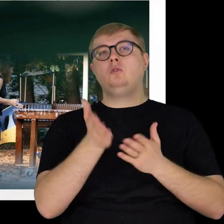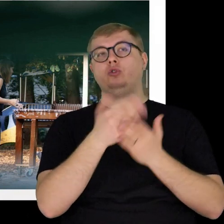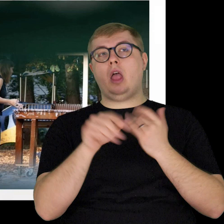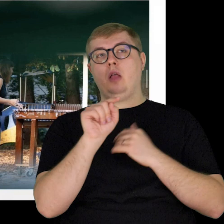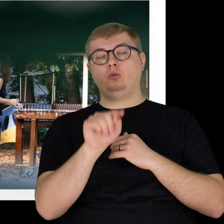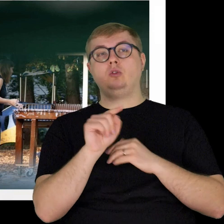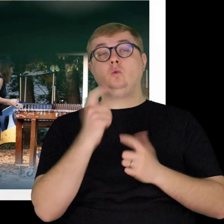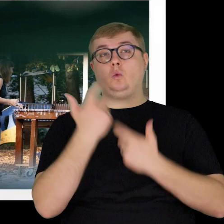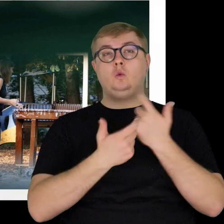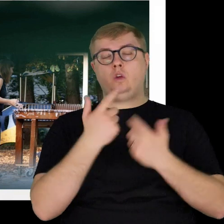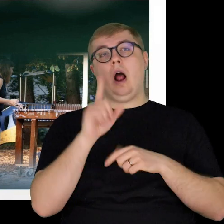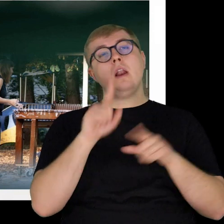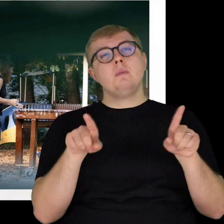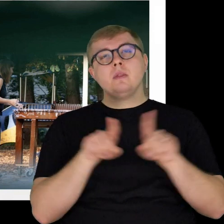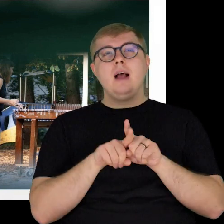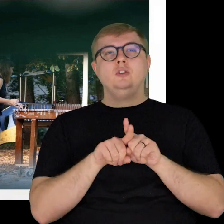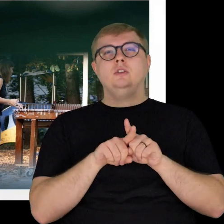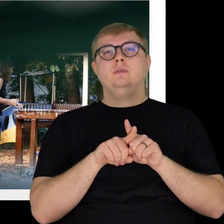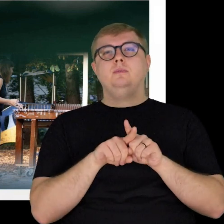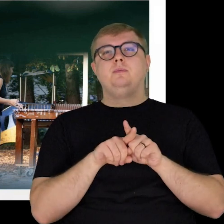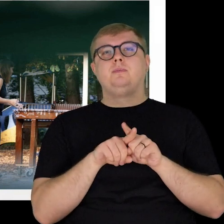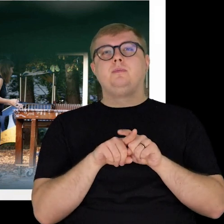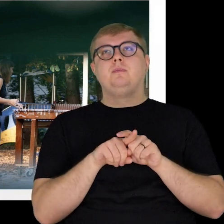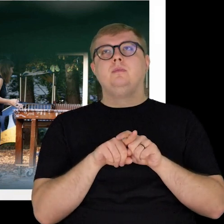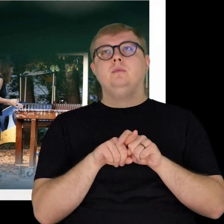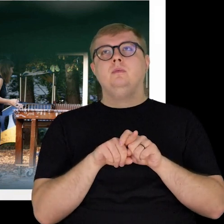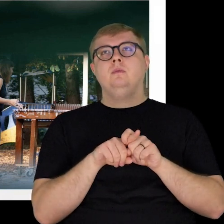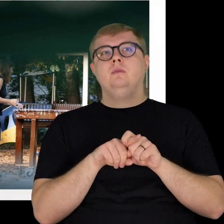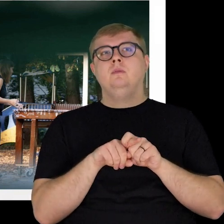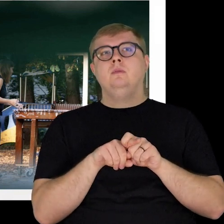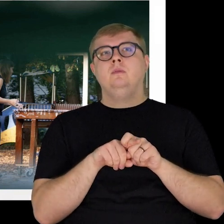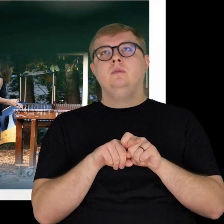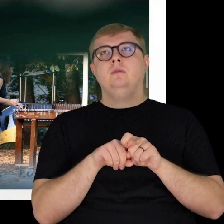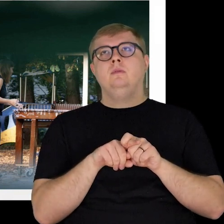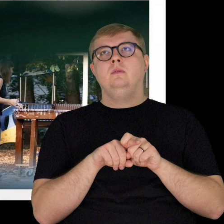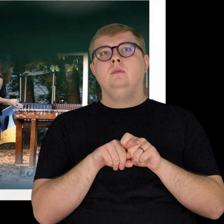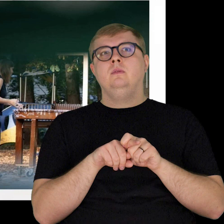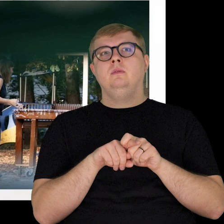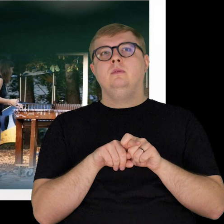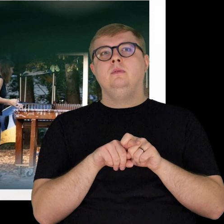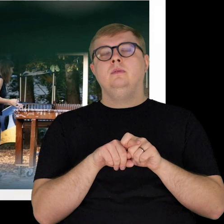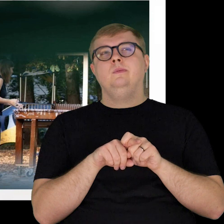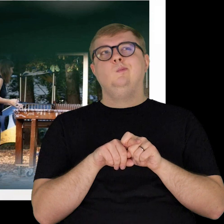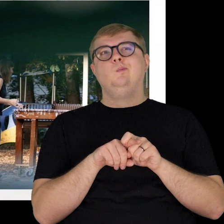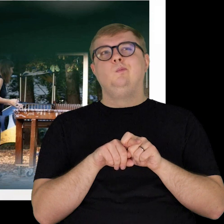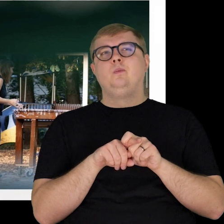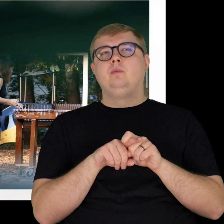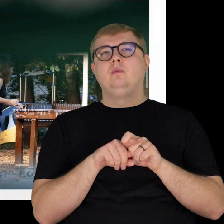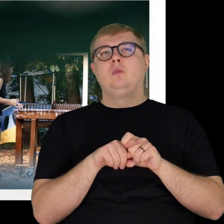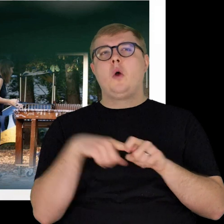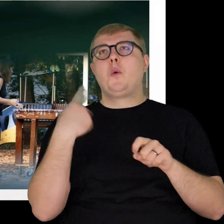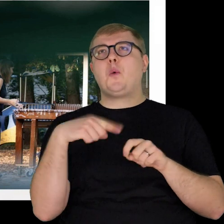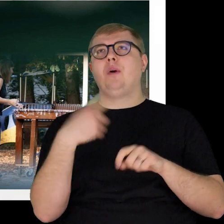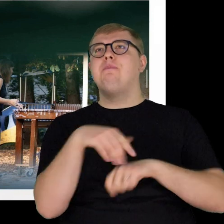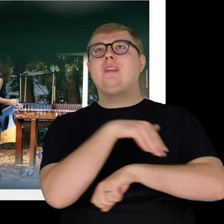at the same time, there it hasn't been so many borders, fortified borders, that